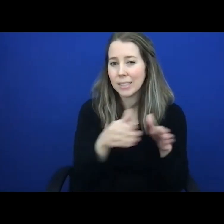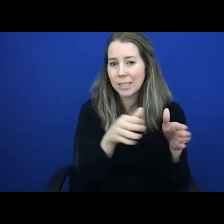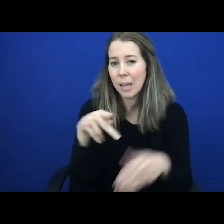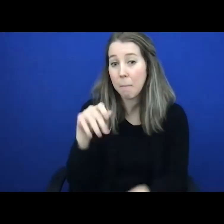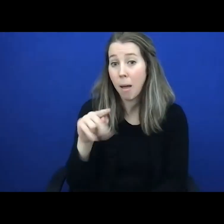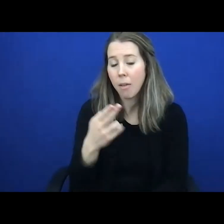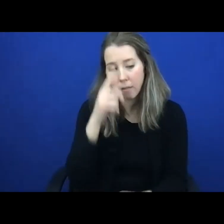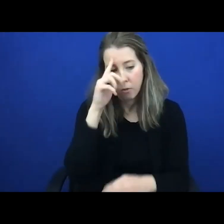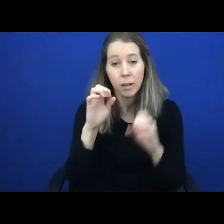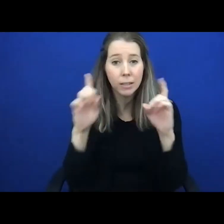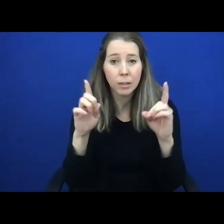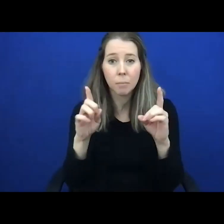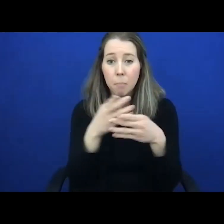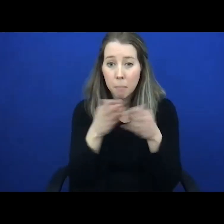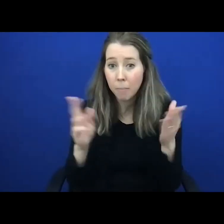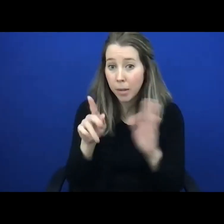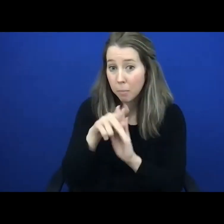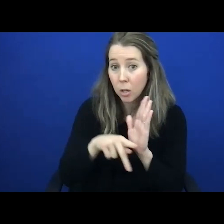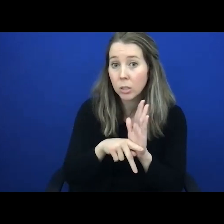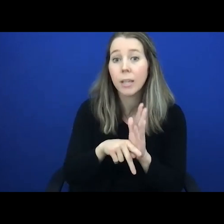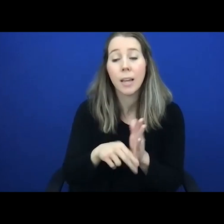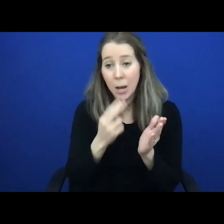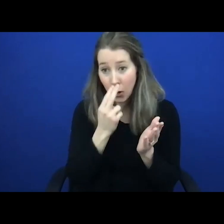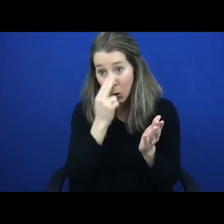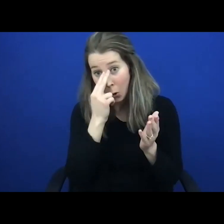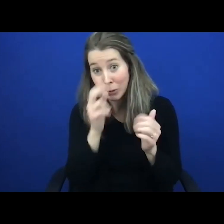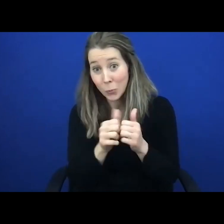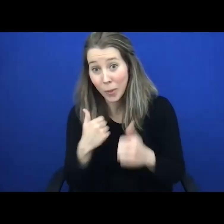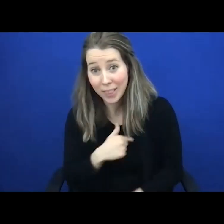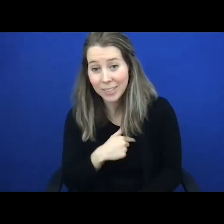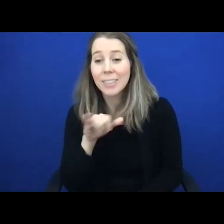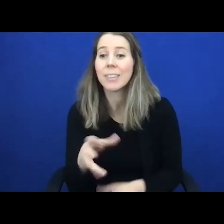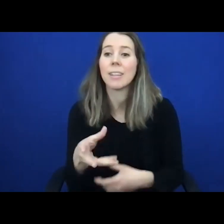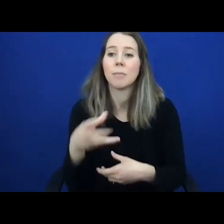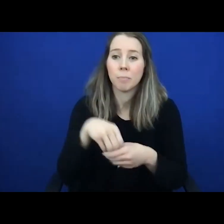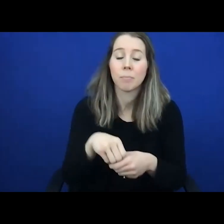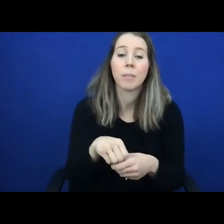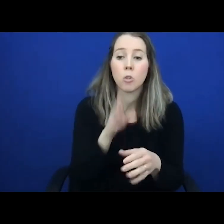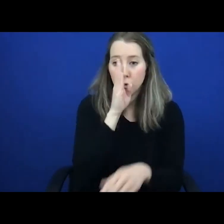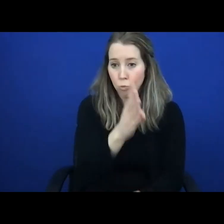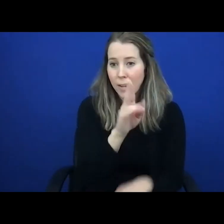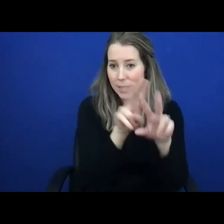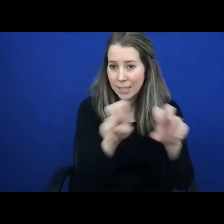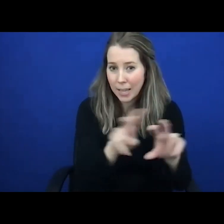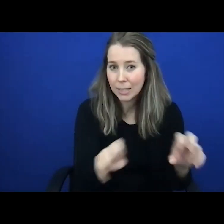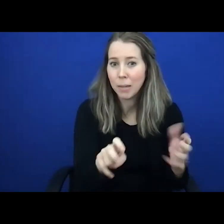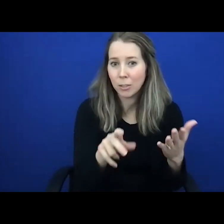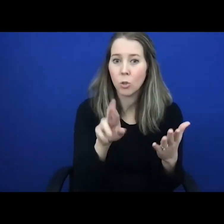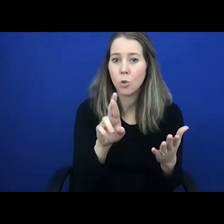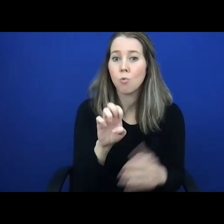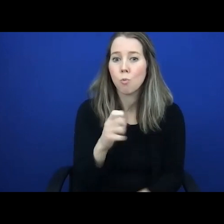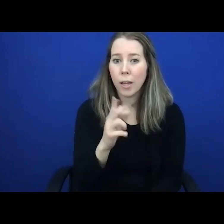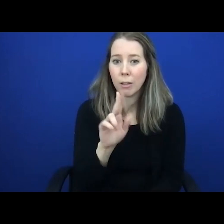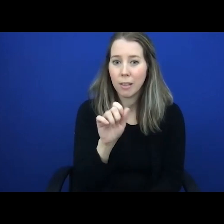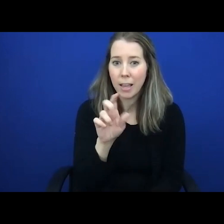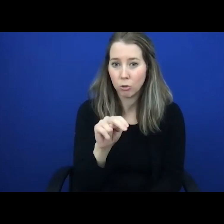education public policy nerds among us, is part of a direct assessment regulation that the federal government